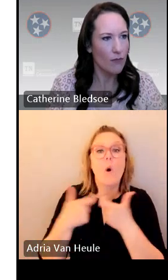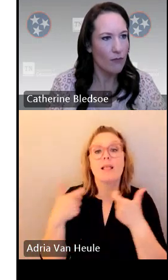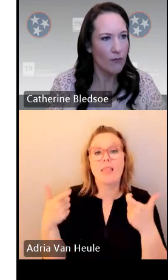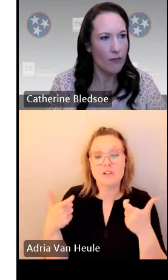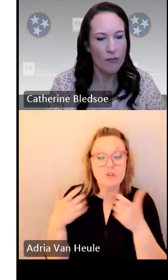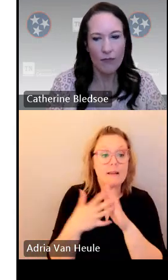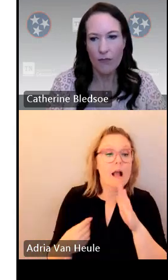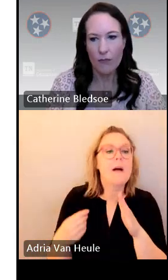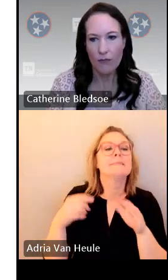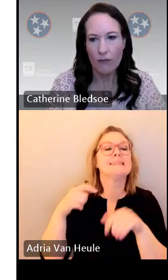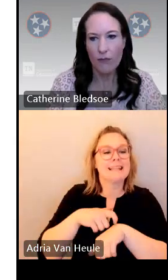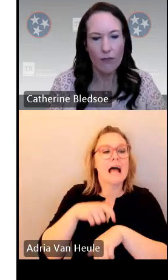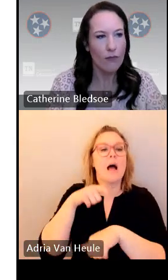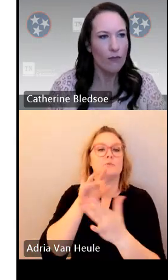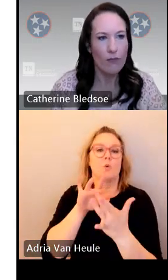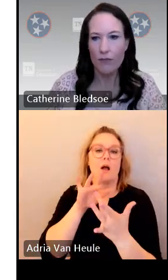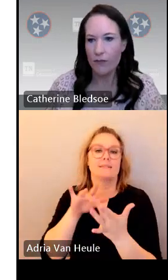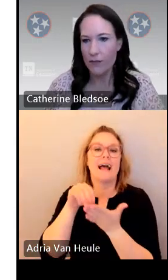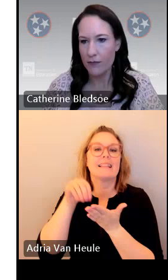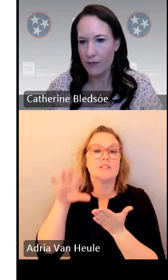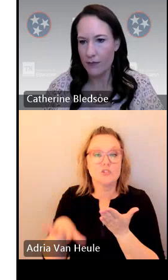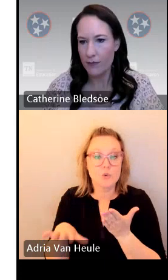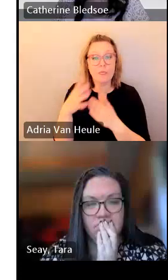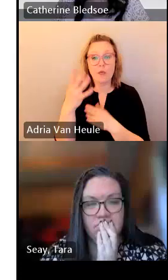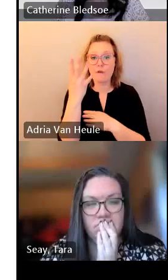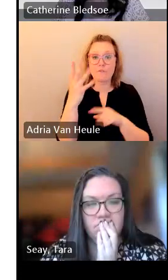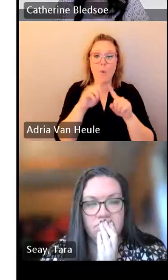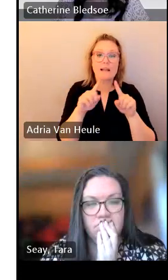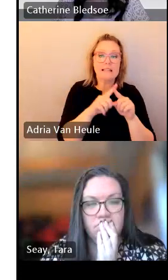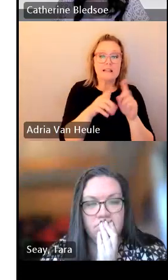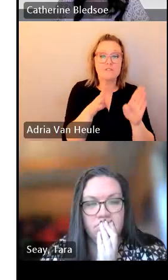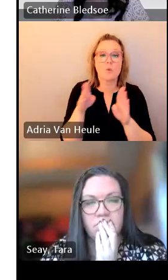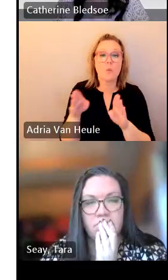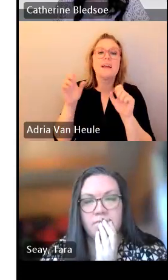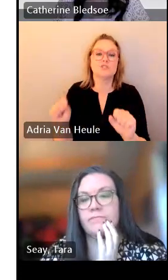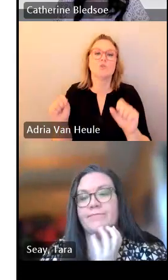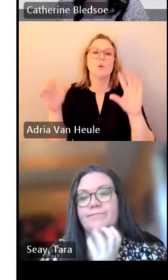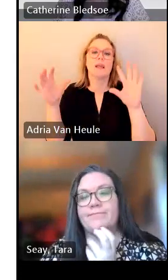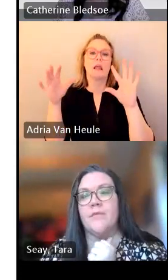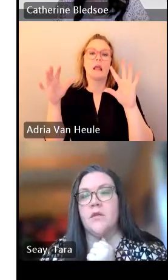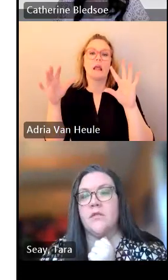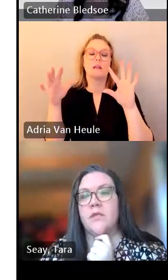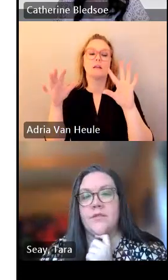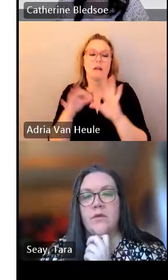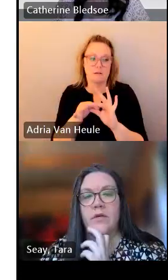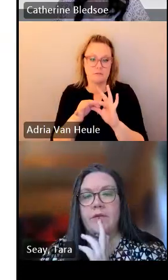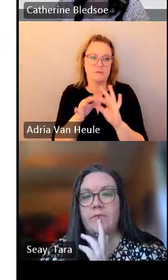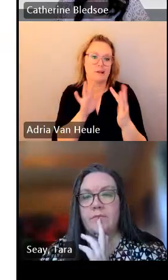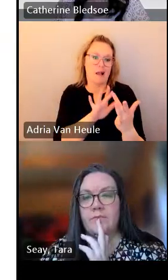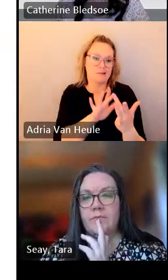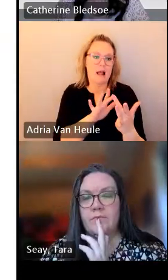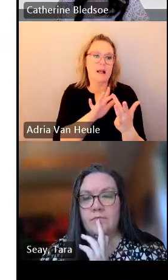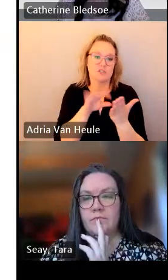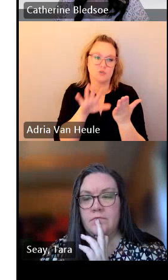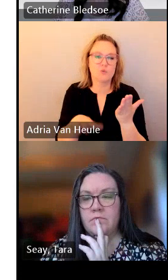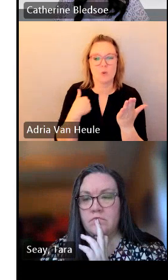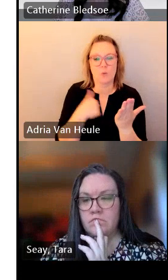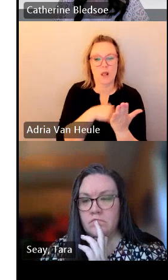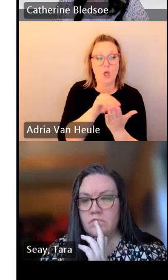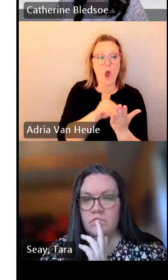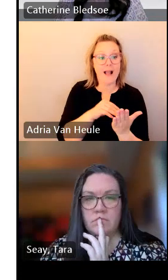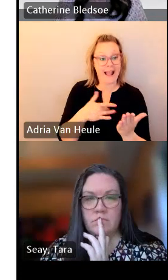contact the student. There are 4 different ways you can contact the student that we log. However, I personally feel that phone call